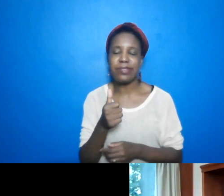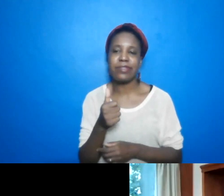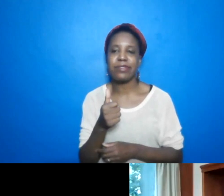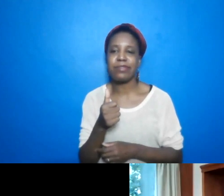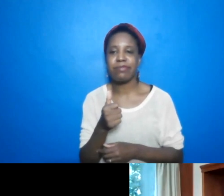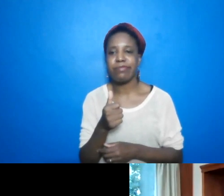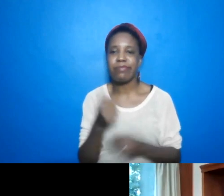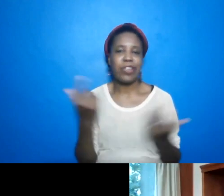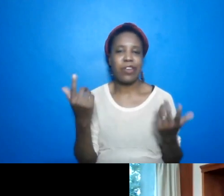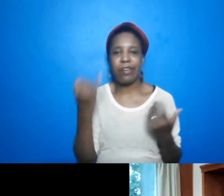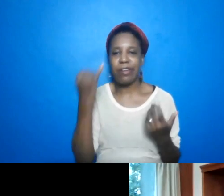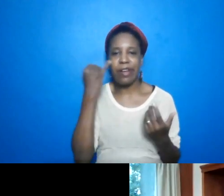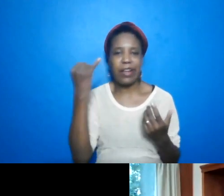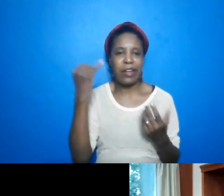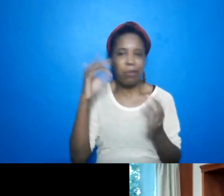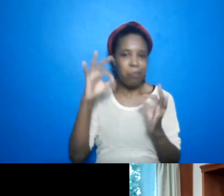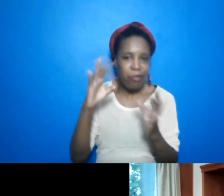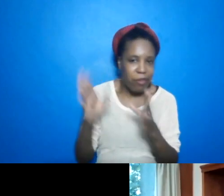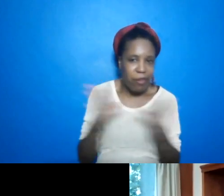N+1 number, but it's